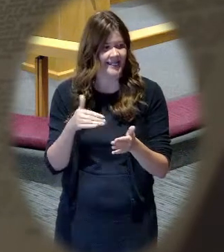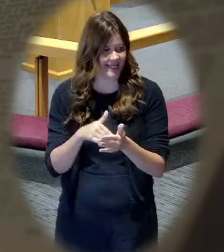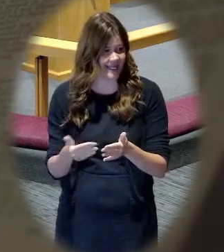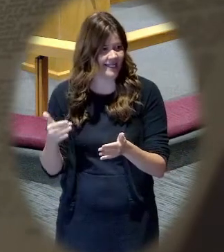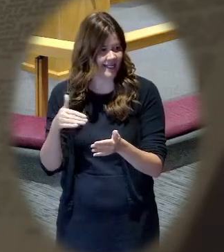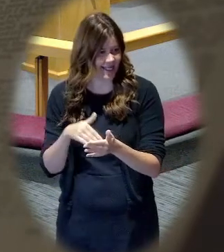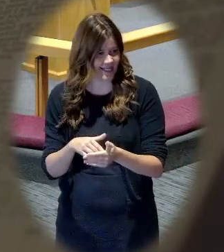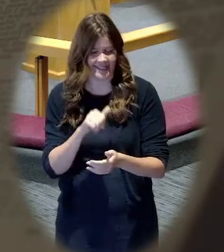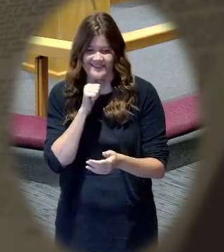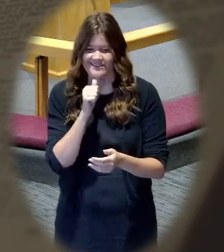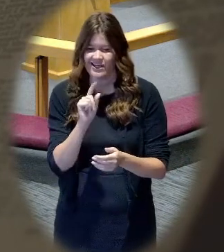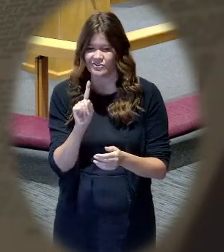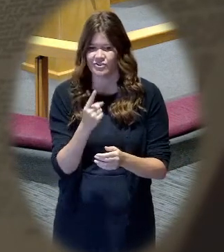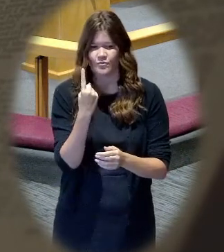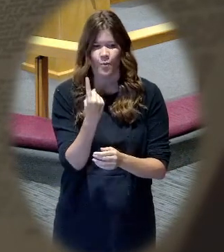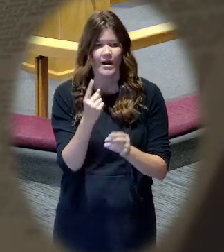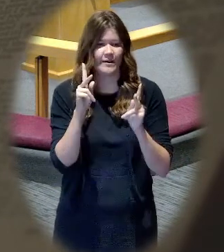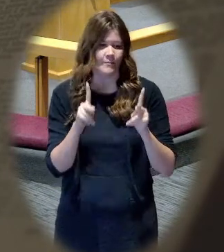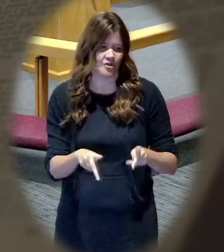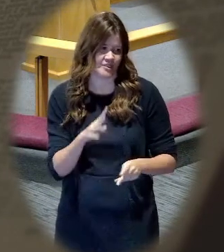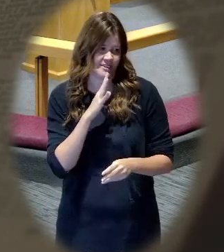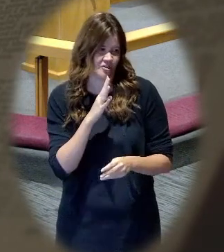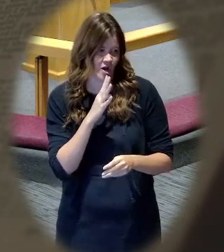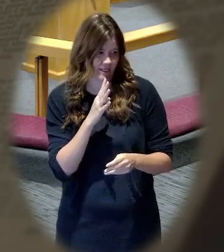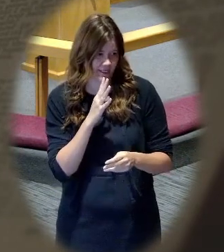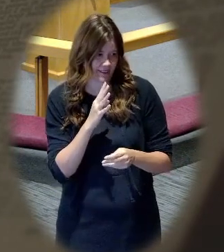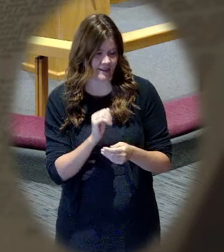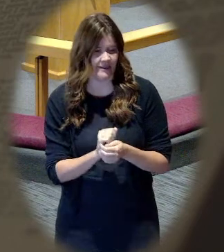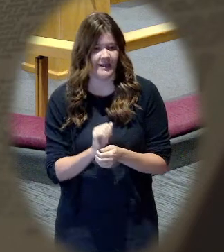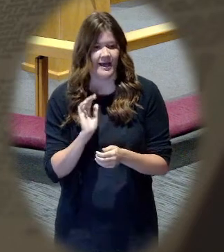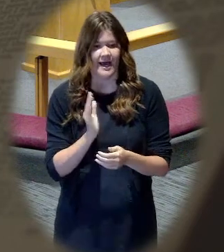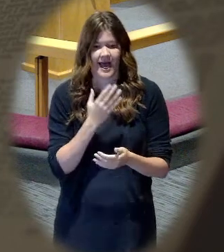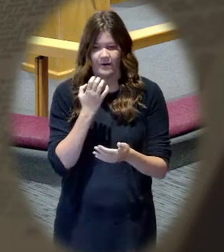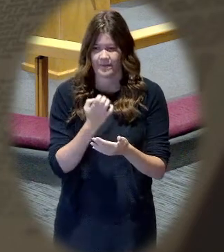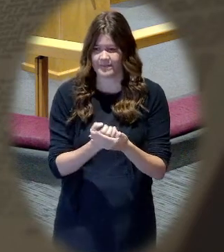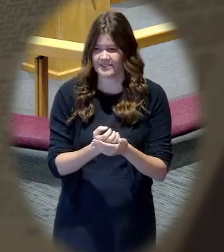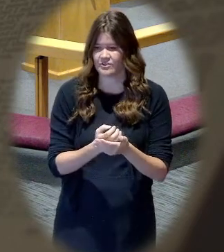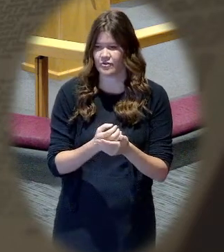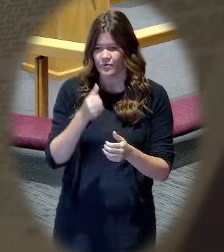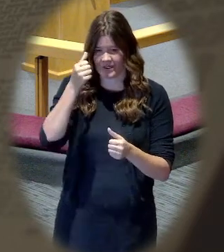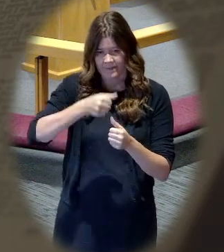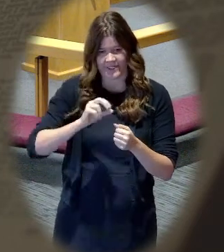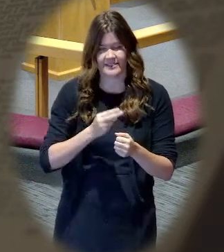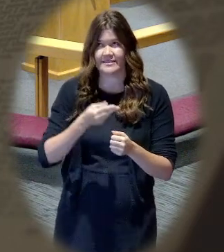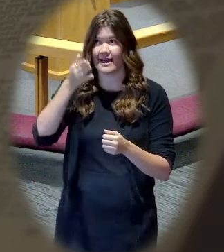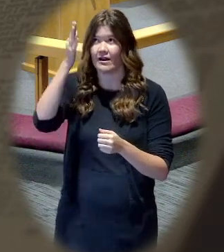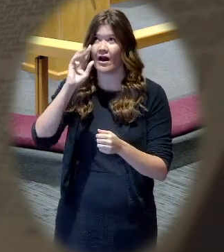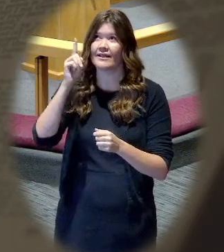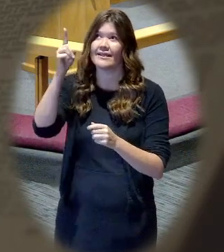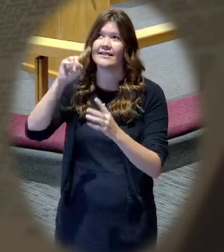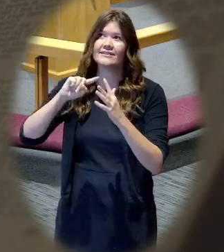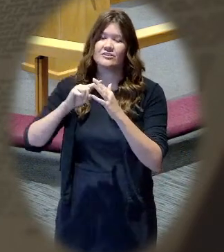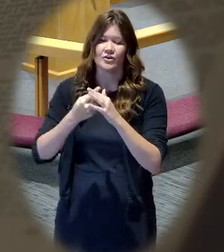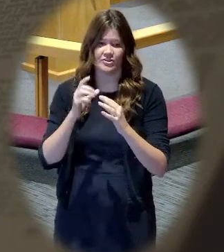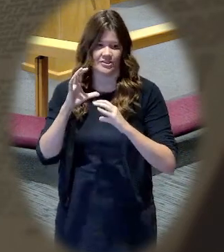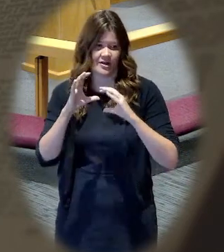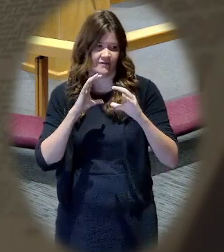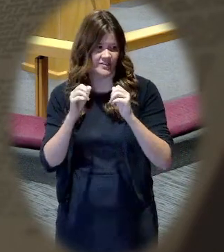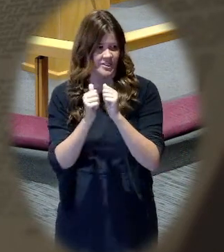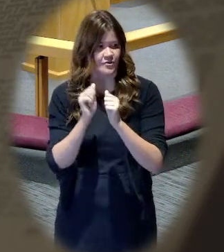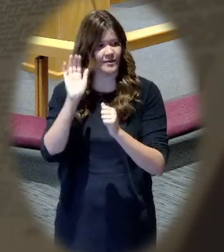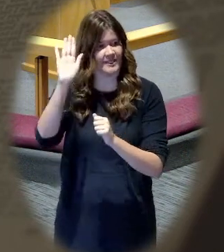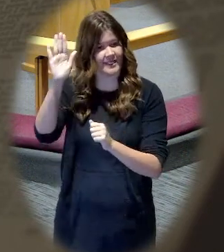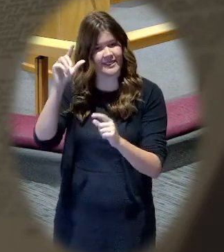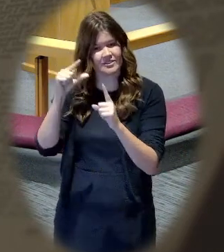a monologue. Our epistle reminds us that God started the conversation with his word. The Spirit